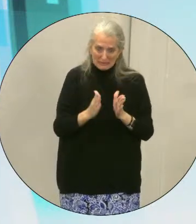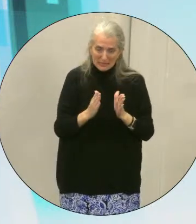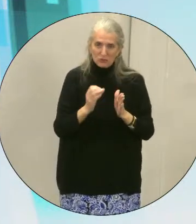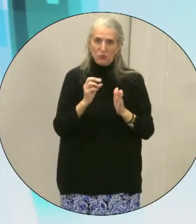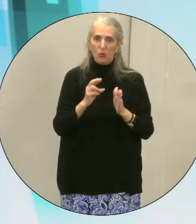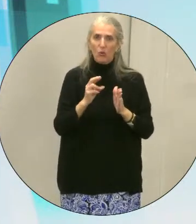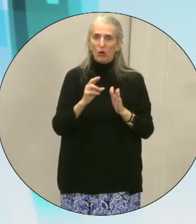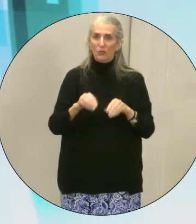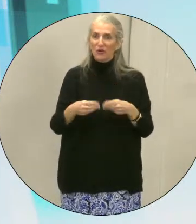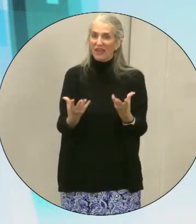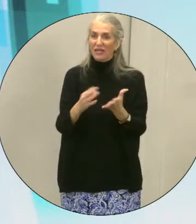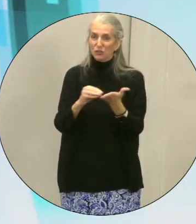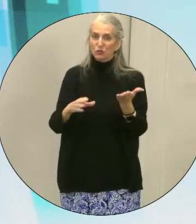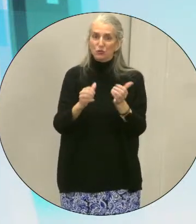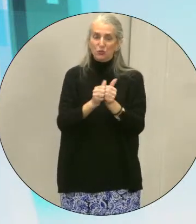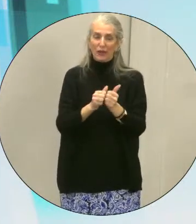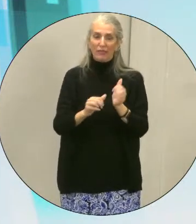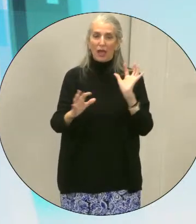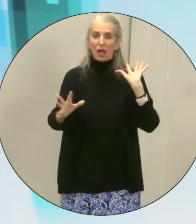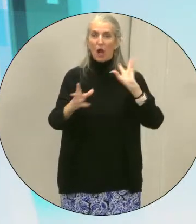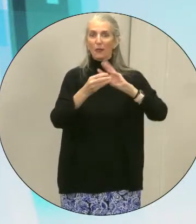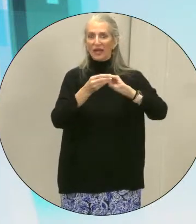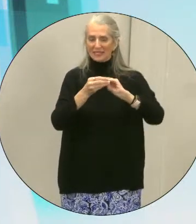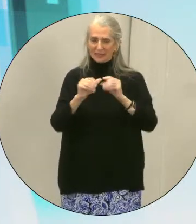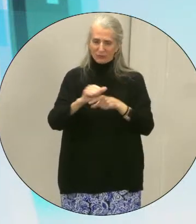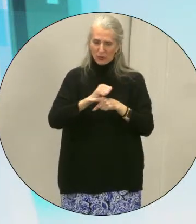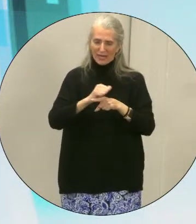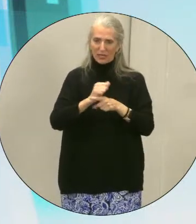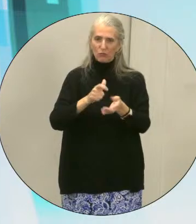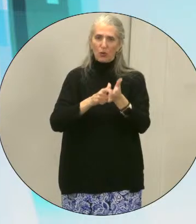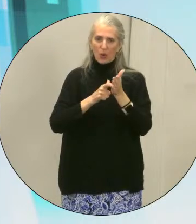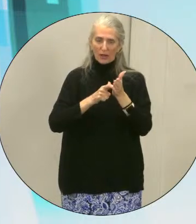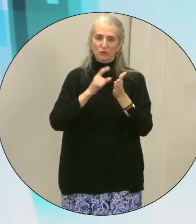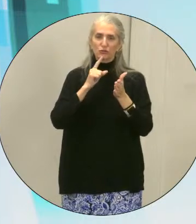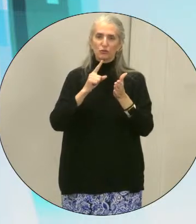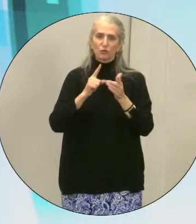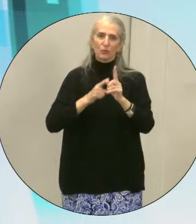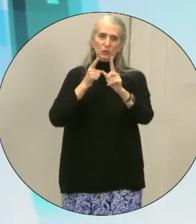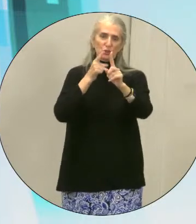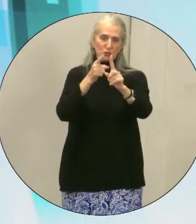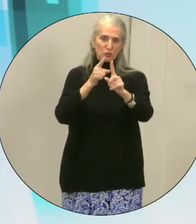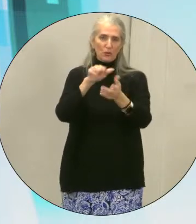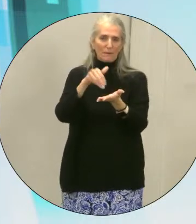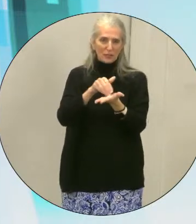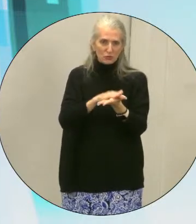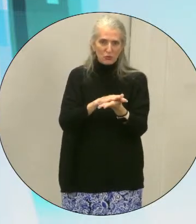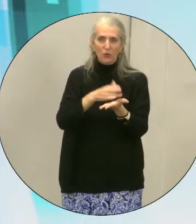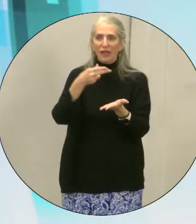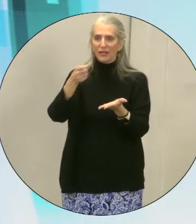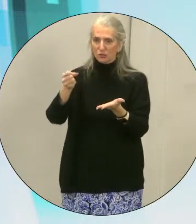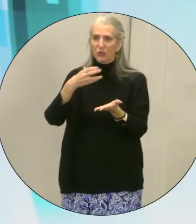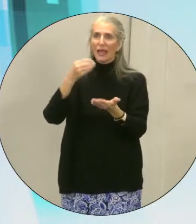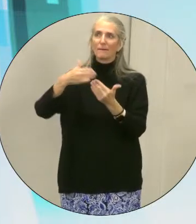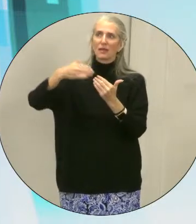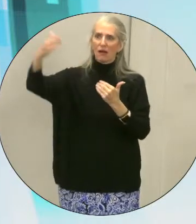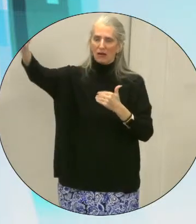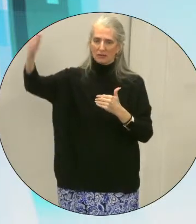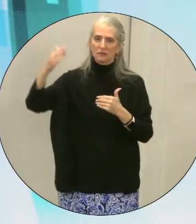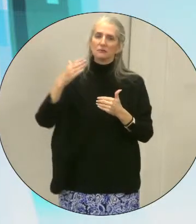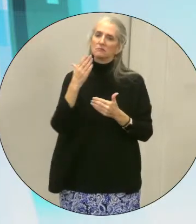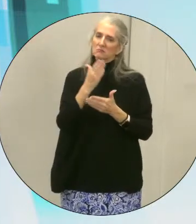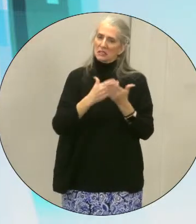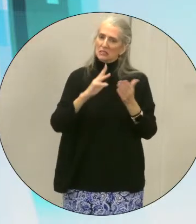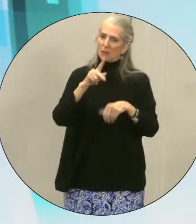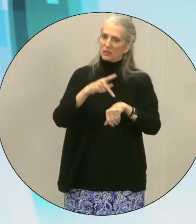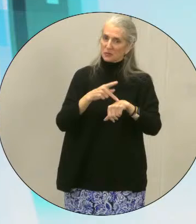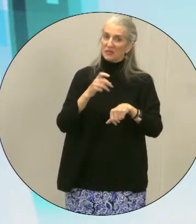with comprehensive training required to pursue the arts in middle school, high school, and beyond. Now, some principals